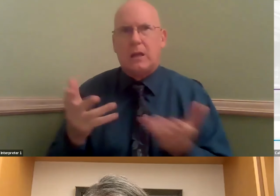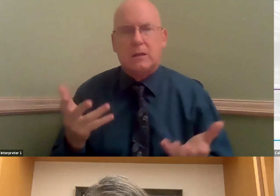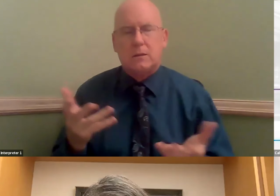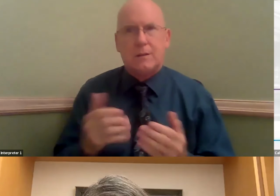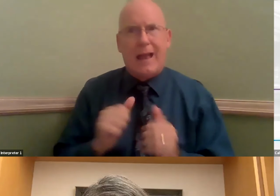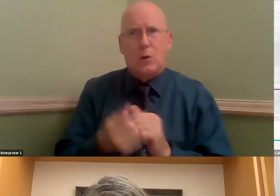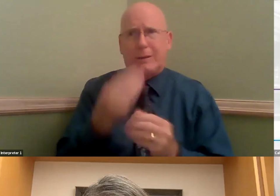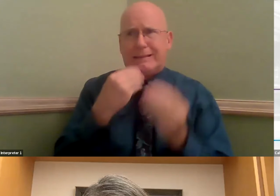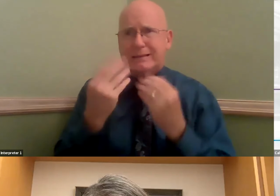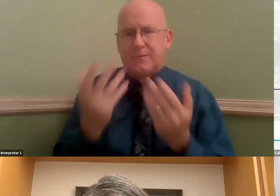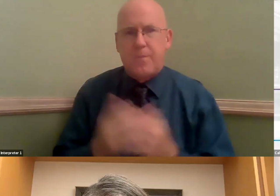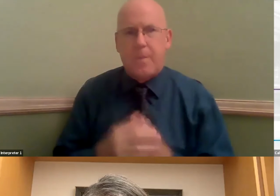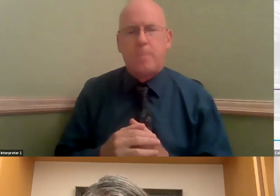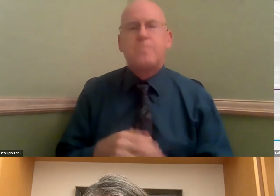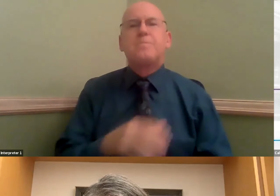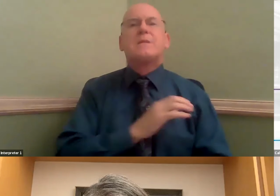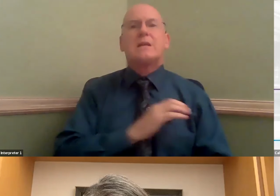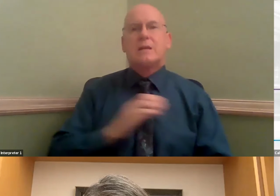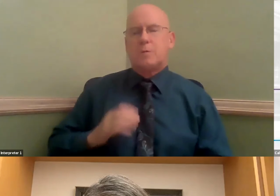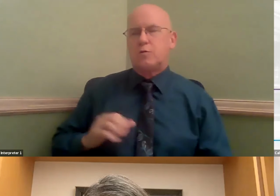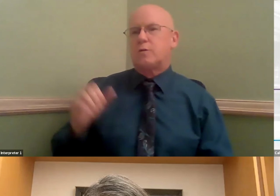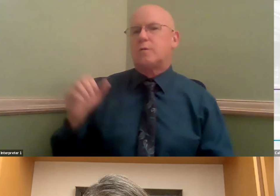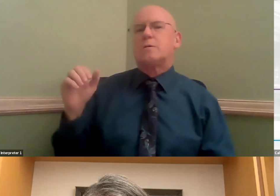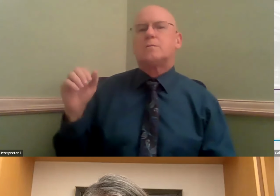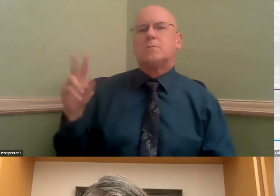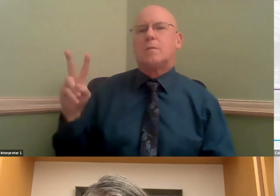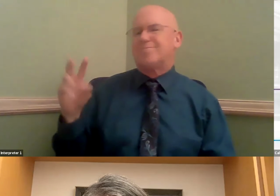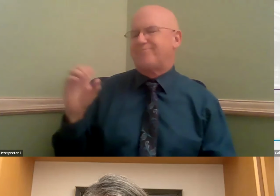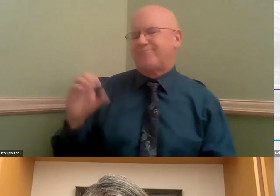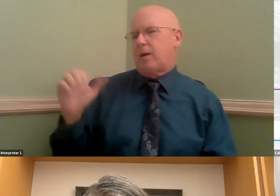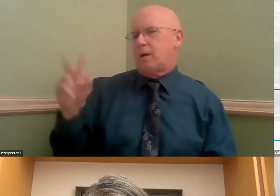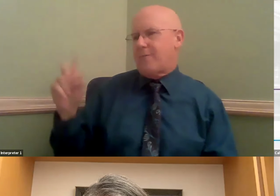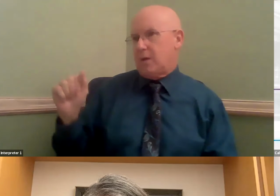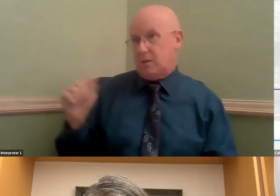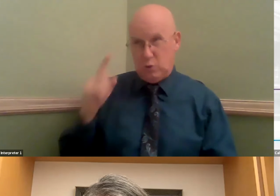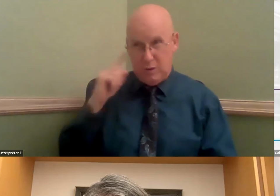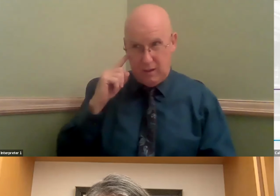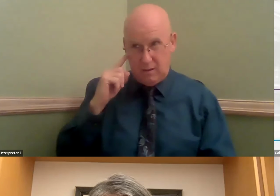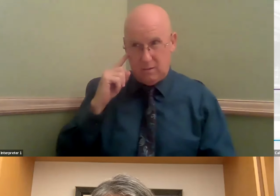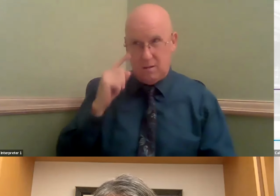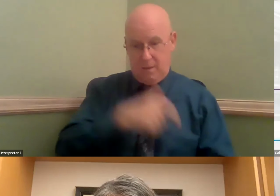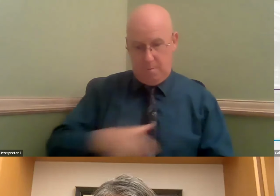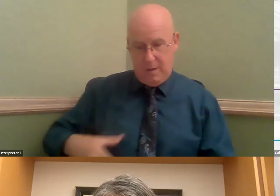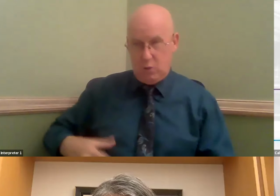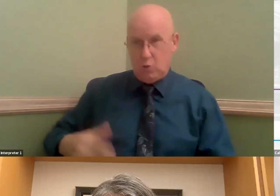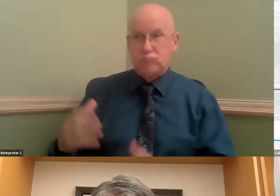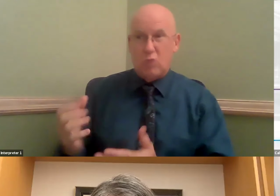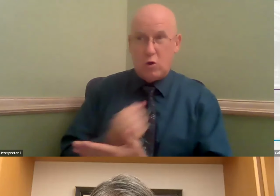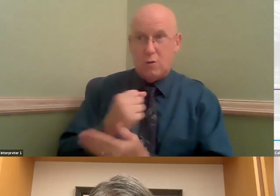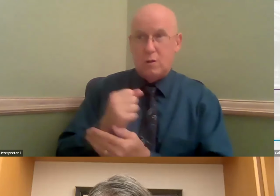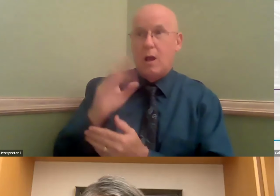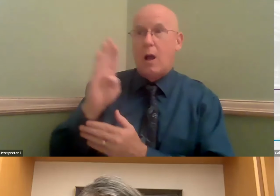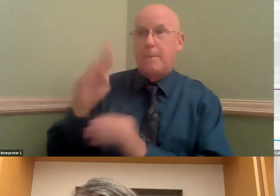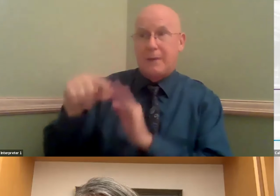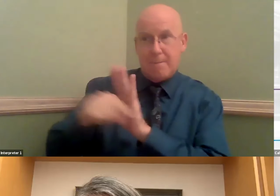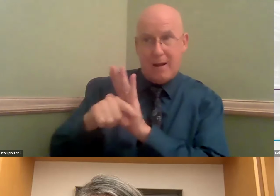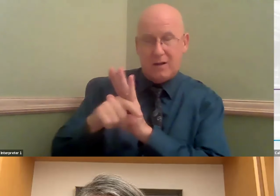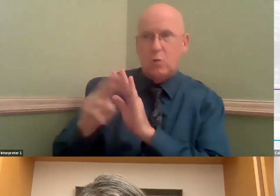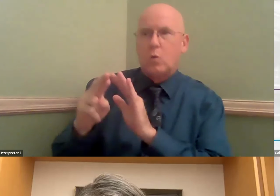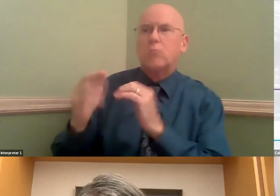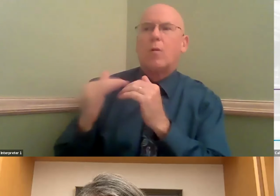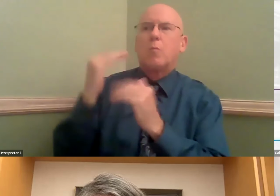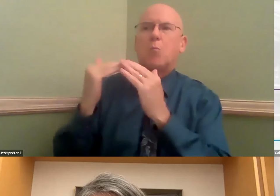Commissioner Levine Cava, would you say that Carlos Jimenez deserved a B minus, or would you give him a higher or